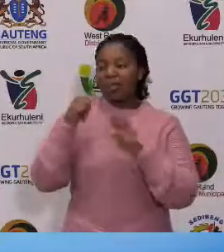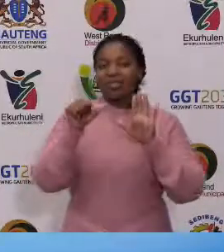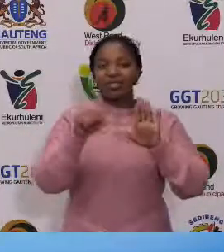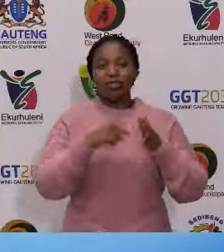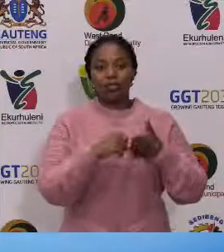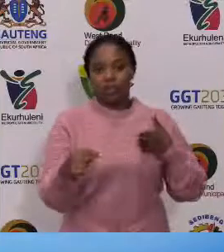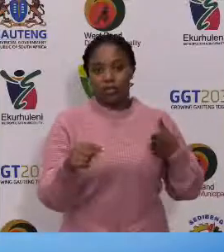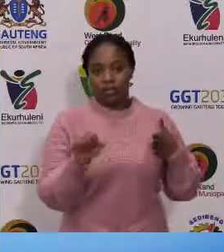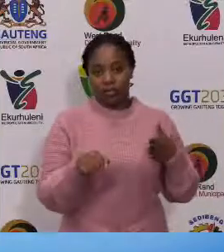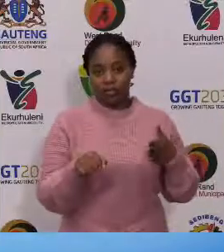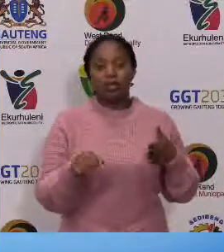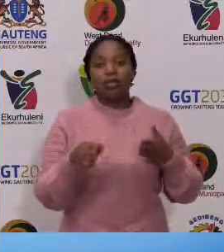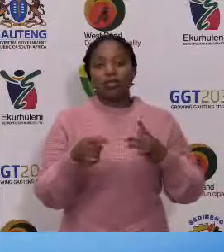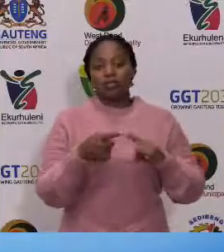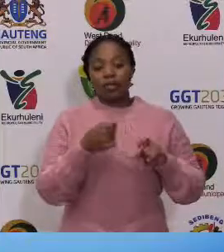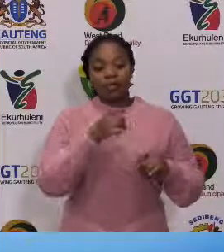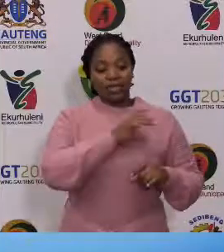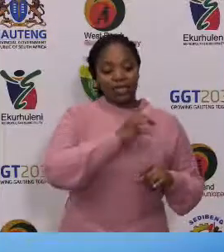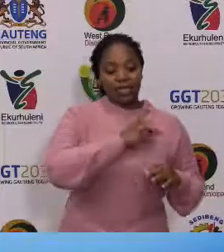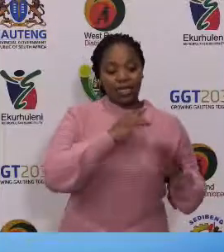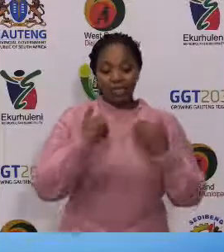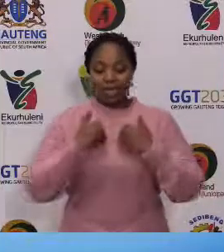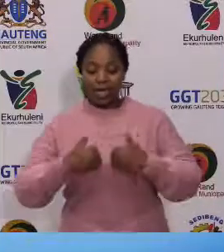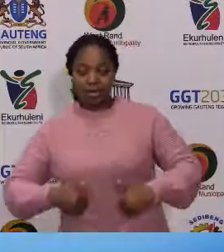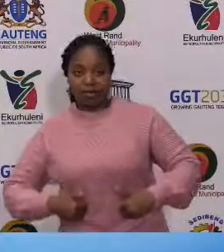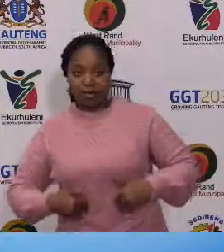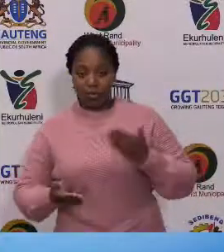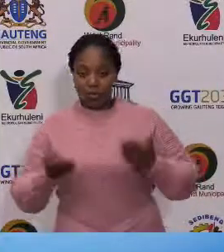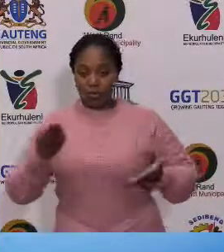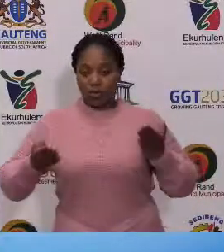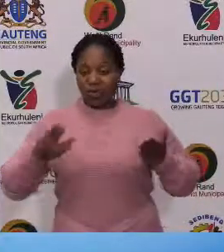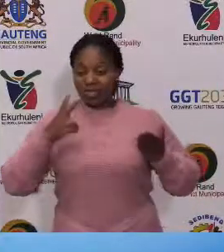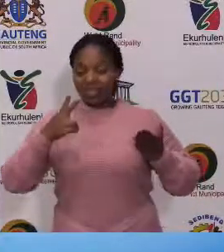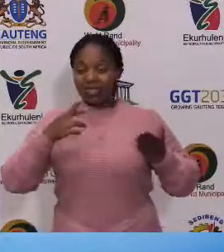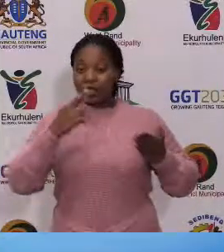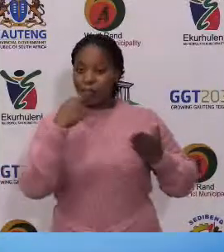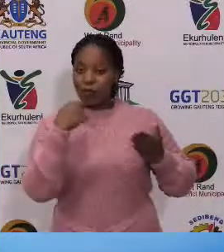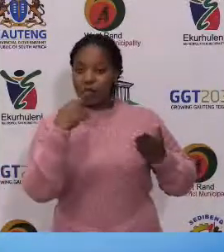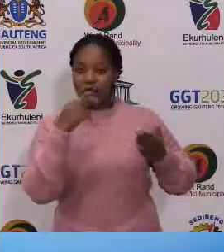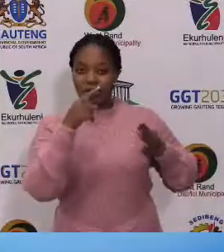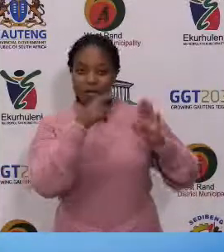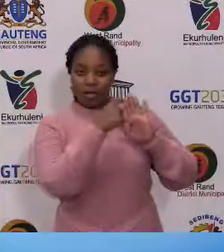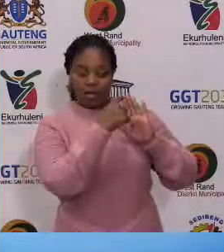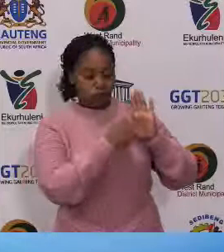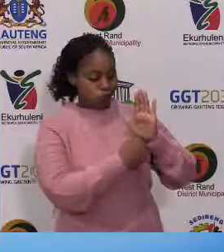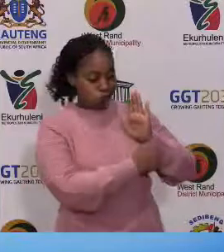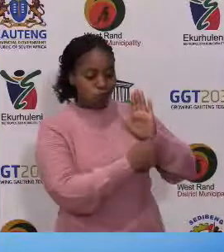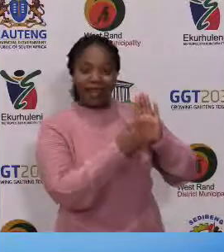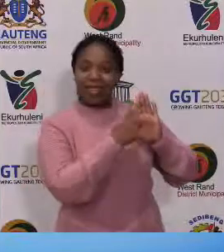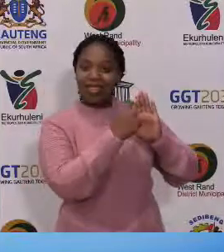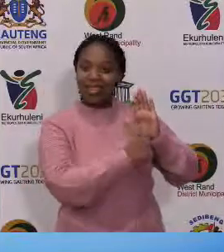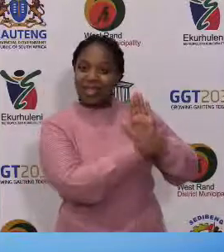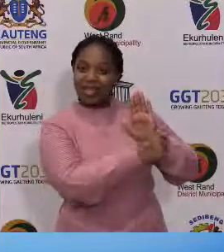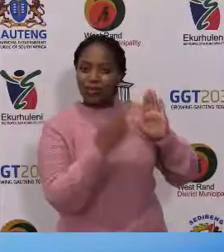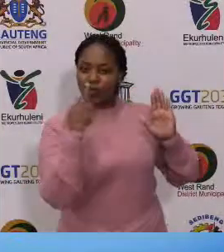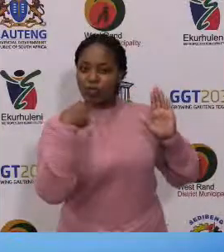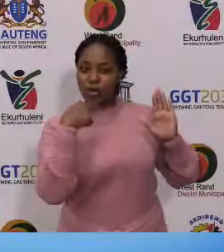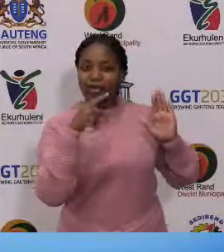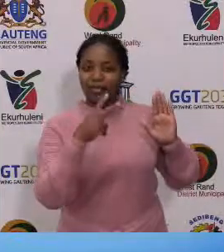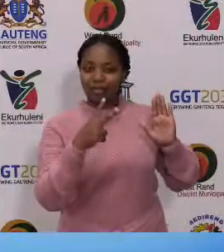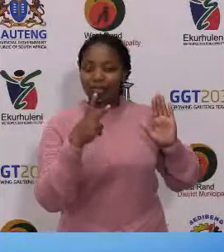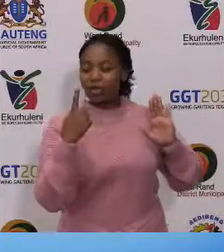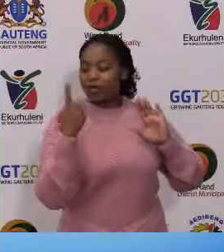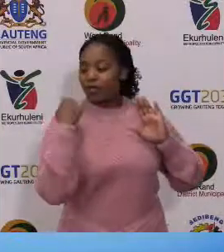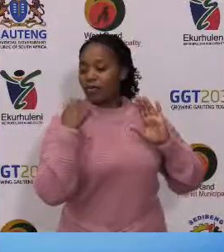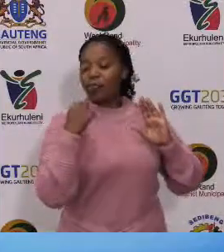terms of Saturday and Sunday. And if you look at the red line, that's now the number of cases that we've been seeing since Monday